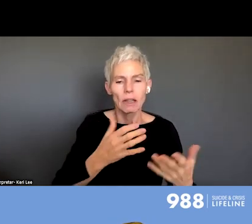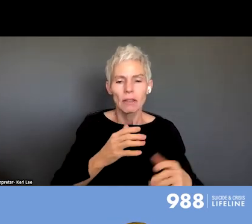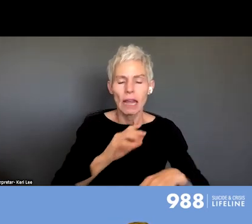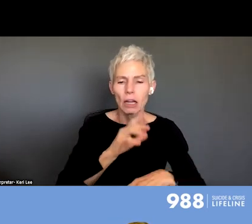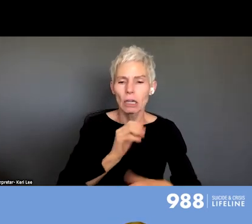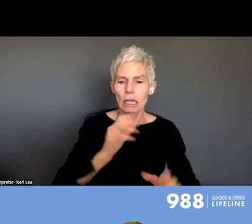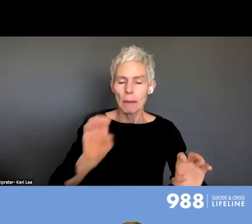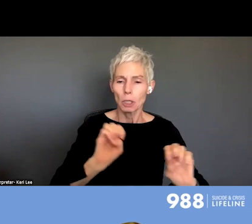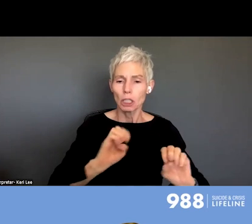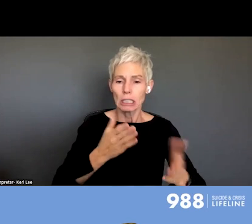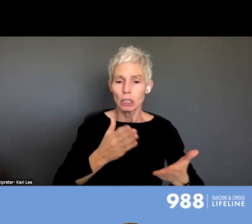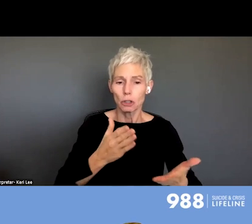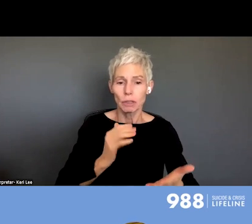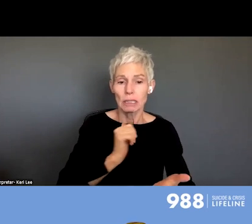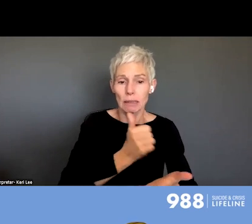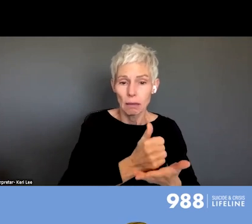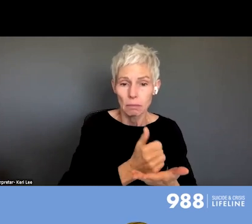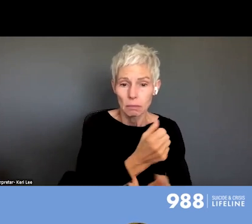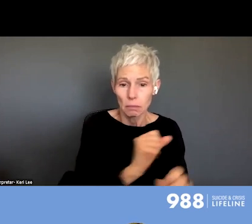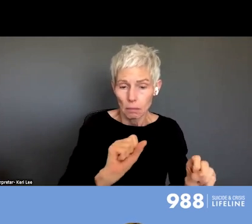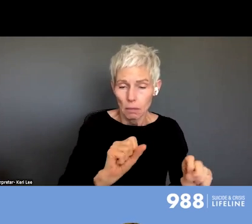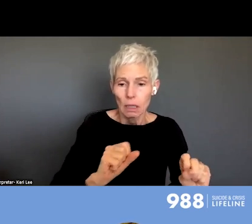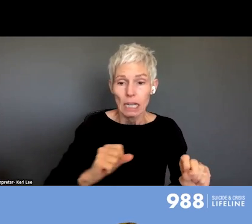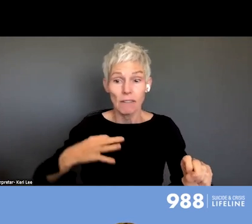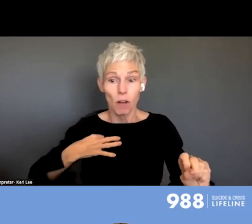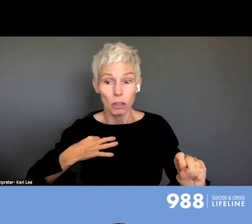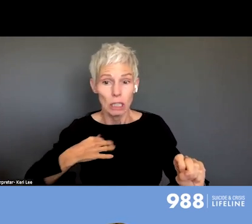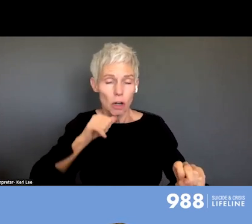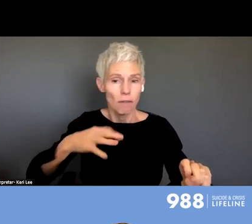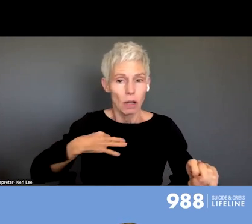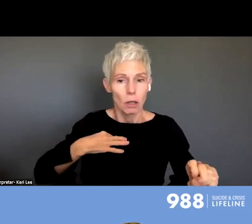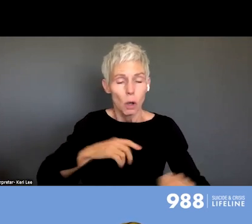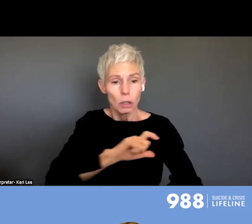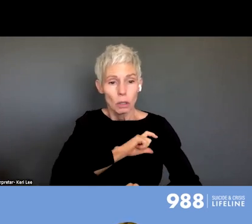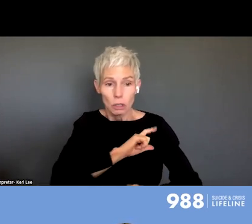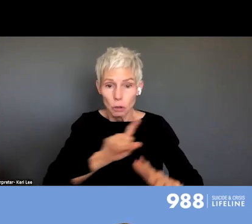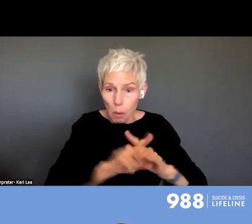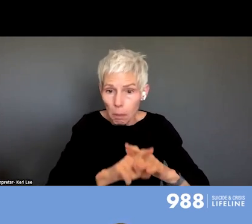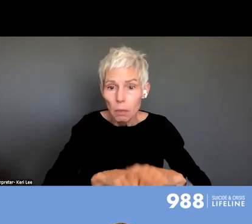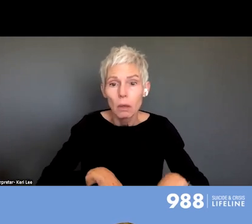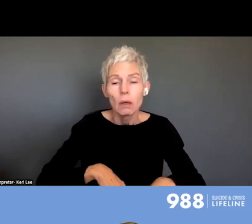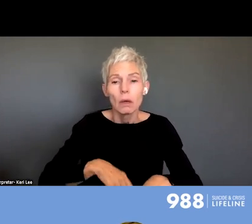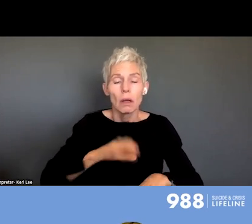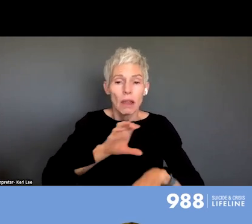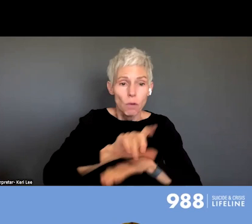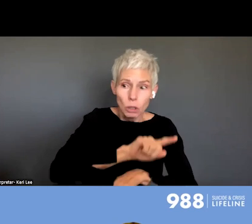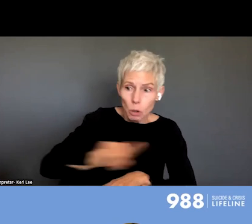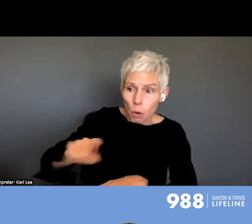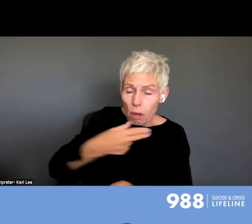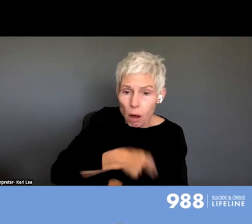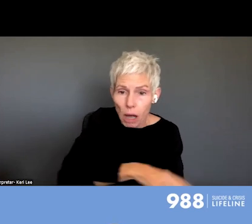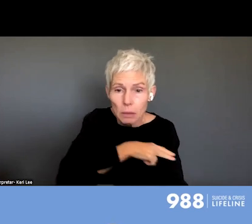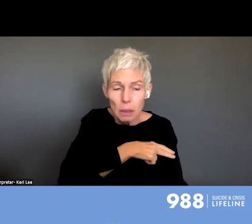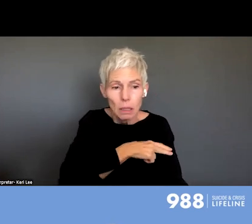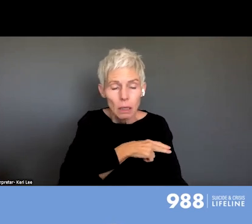involuntary? I know it's been a concern among the public. Will law enforcement show up if I contact 988? Will I be forced to go to a hospital, or will I end up in